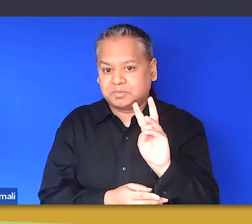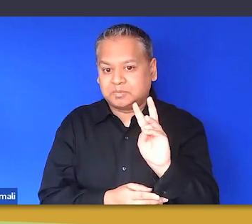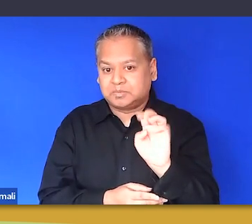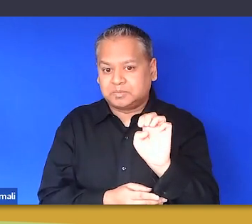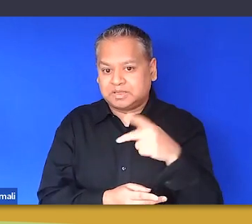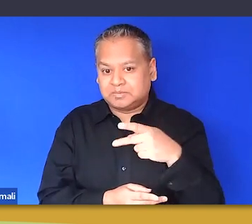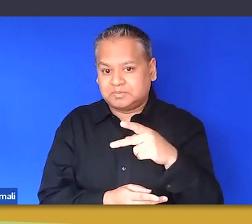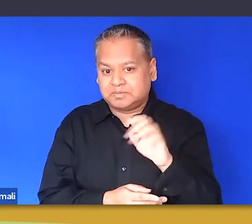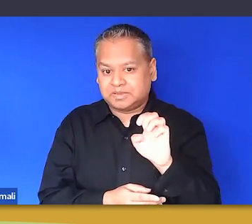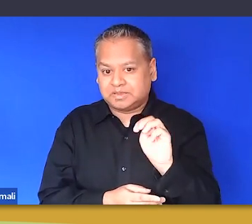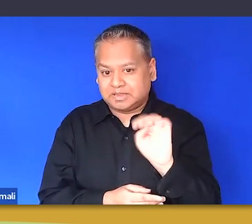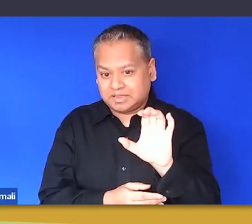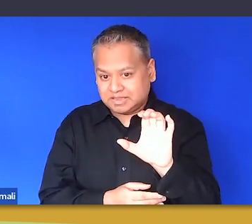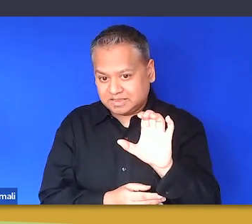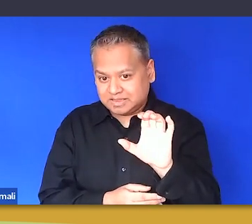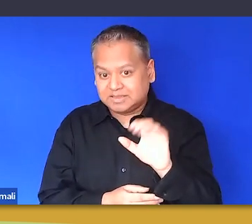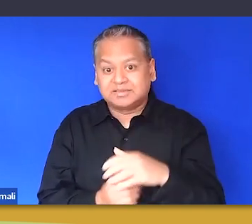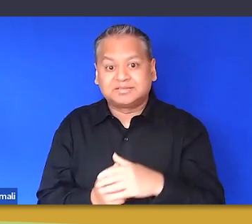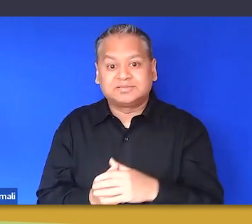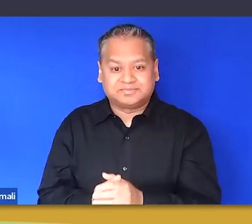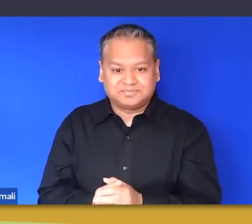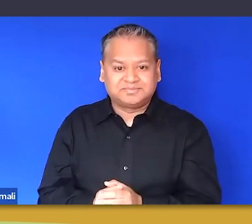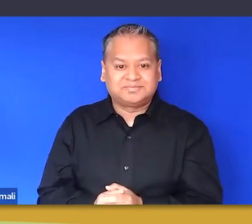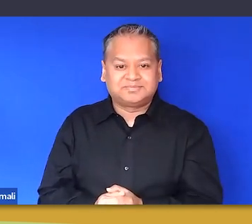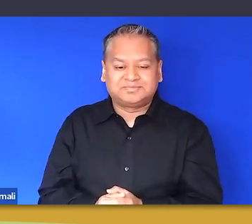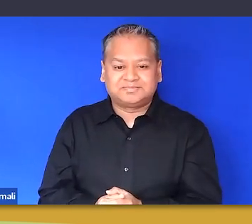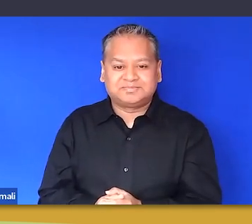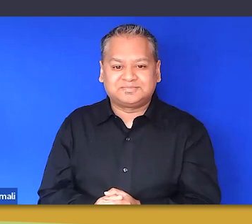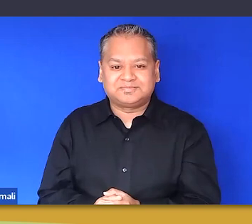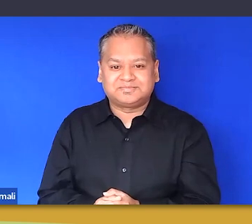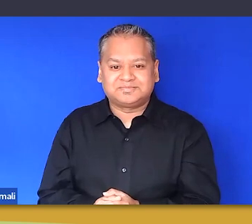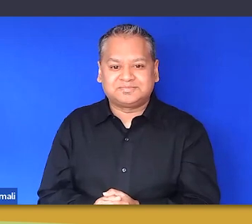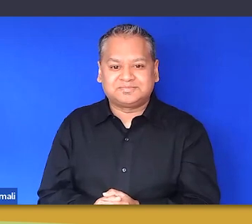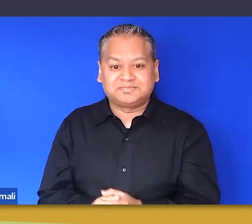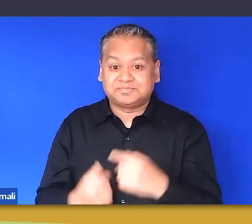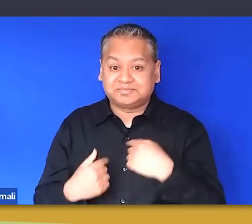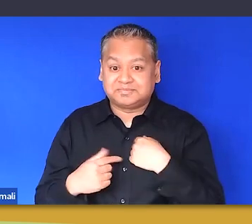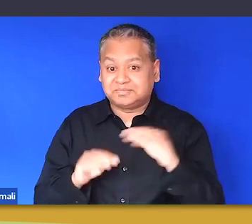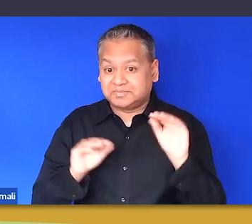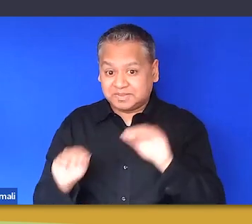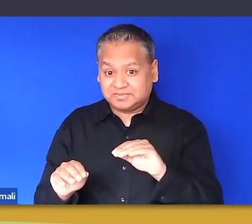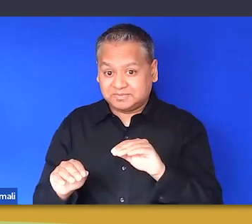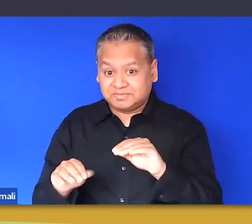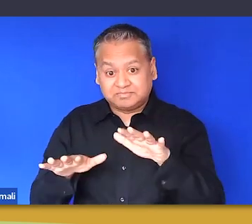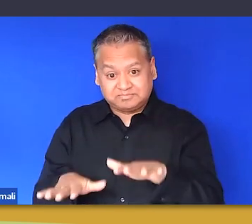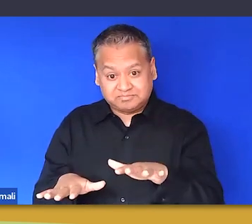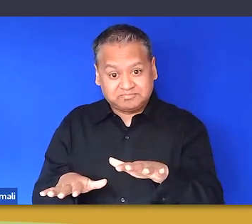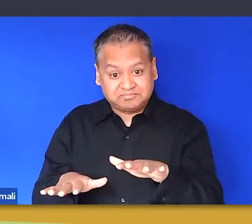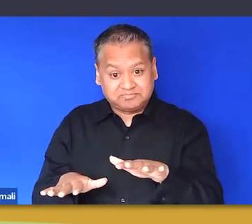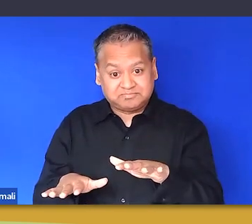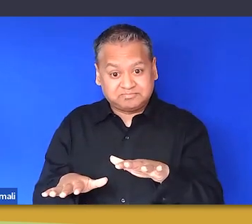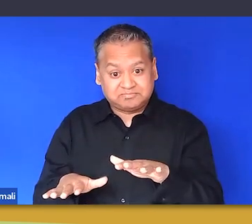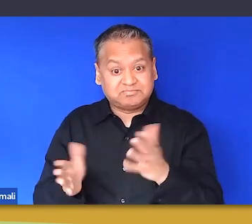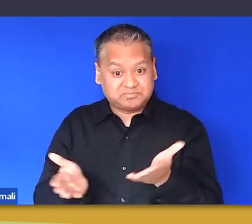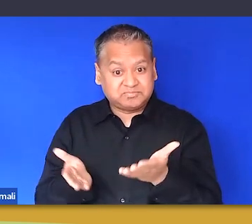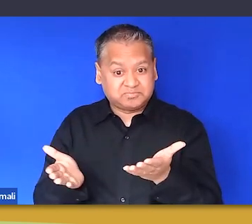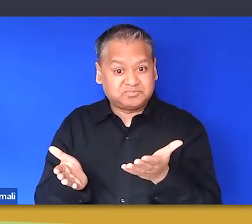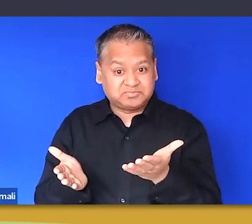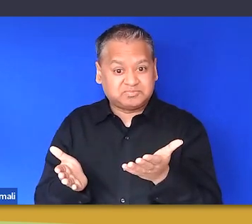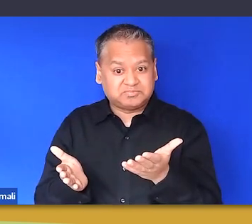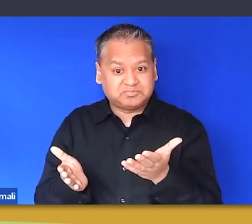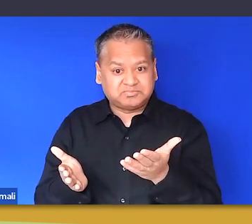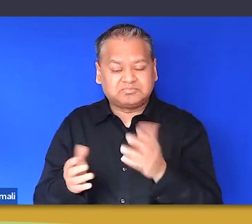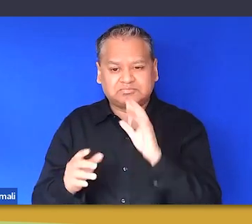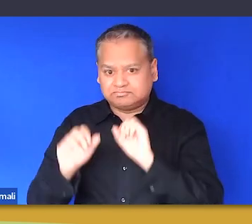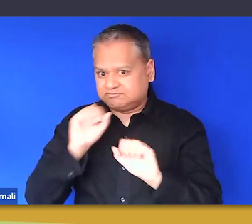people. After experiencing hard times, just because of the color of